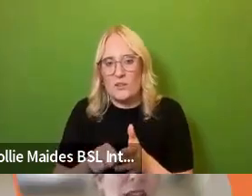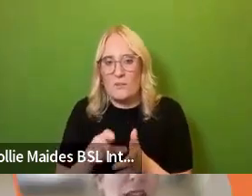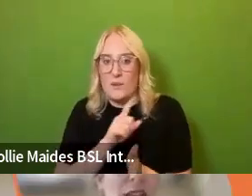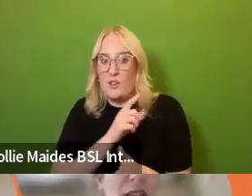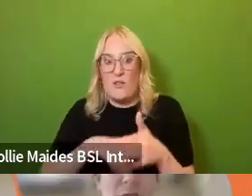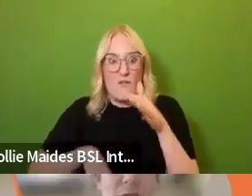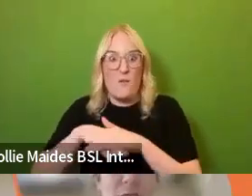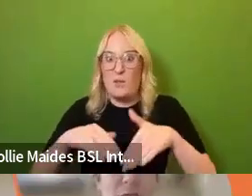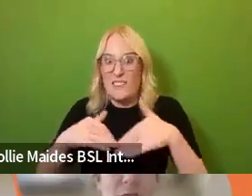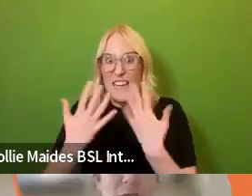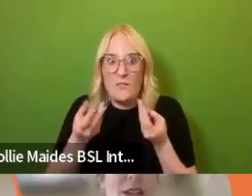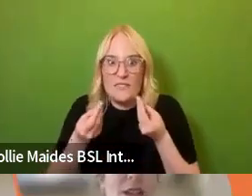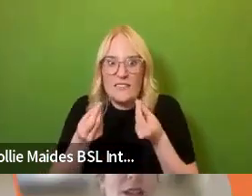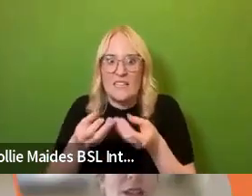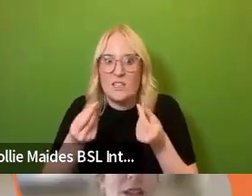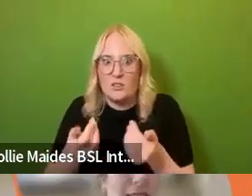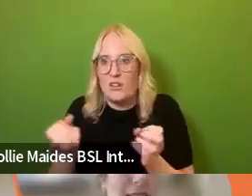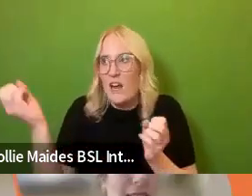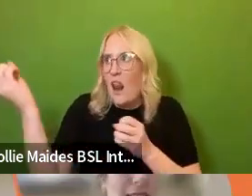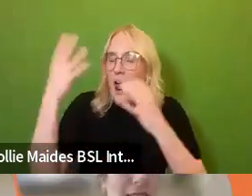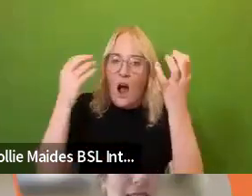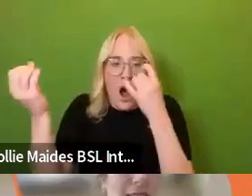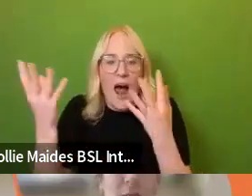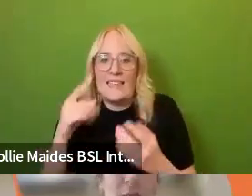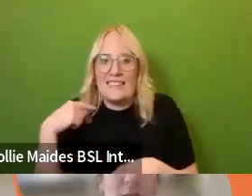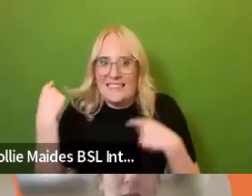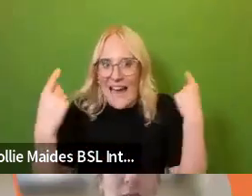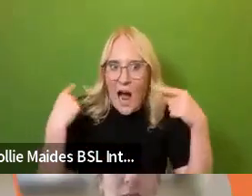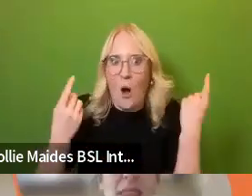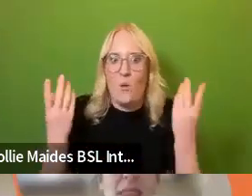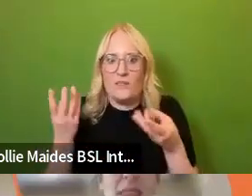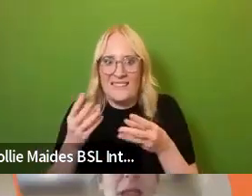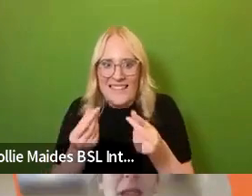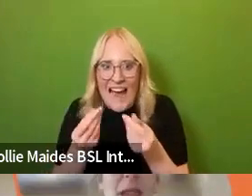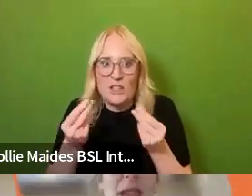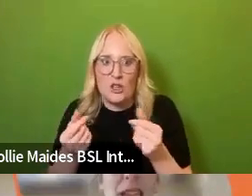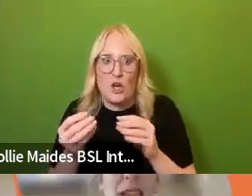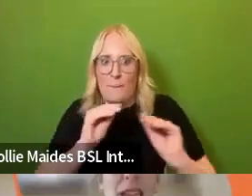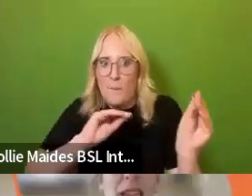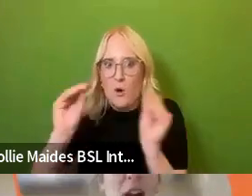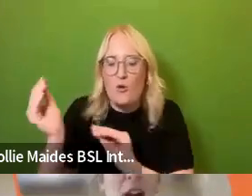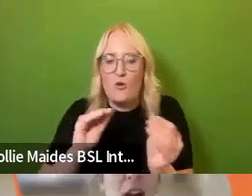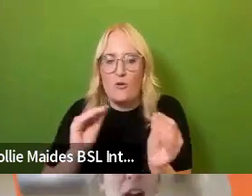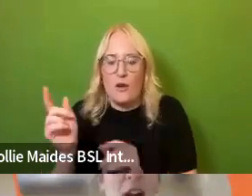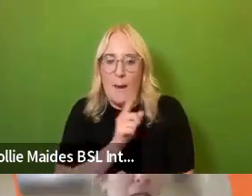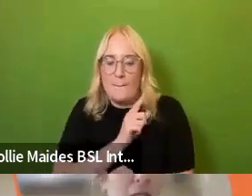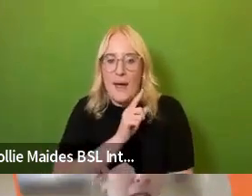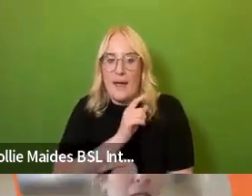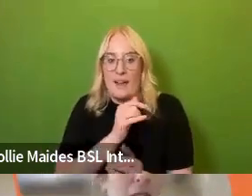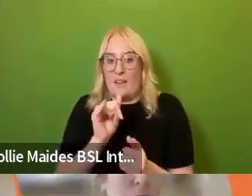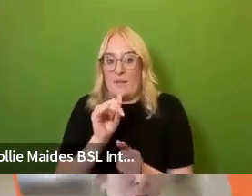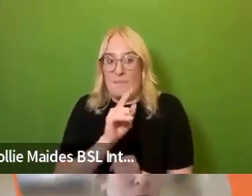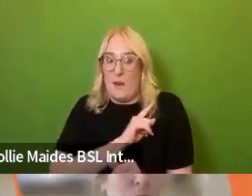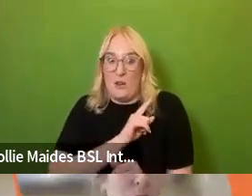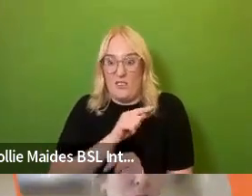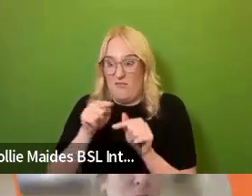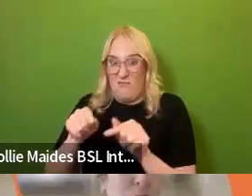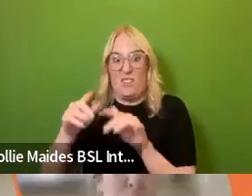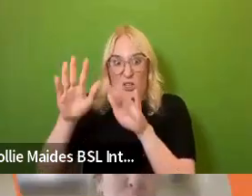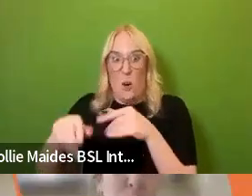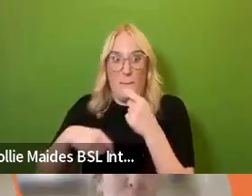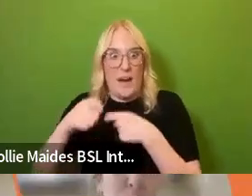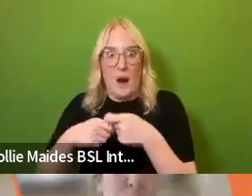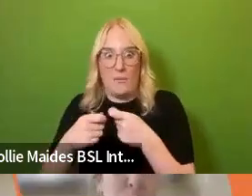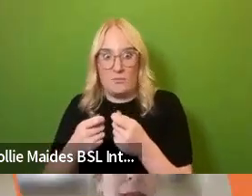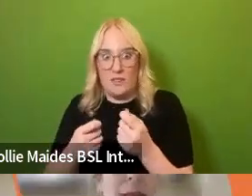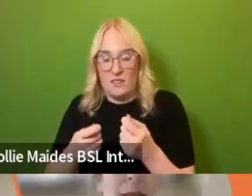sensory input, so sounds, lights, textures, movements. They may be in a state of high arousal or sensory